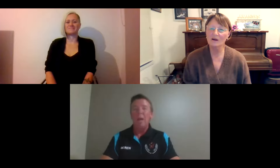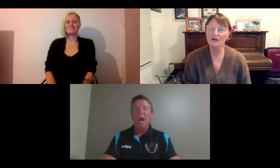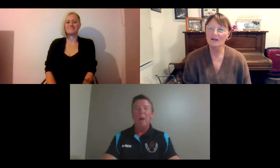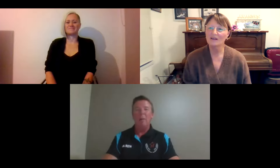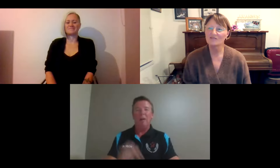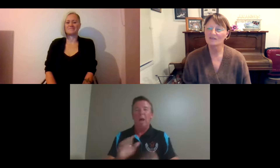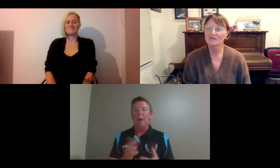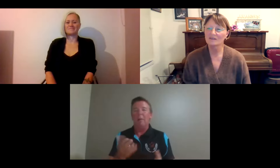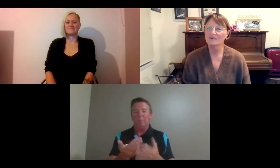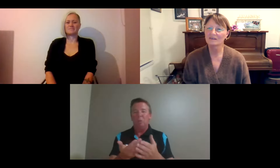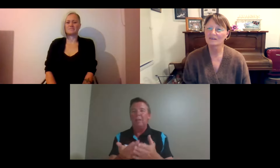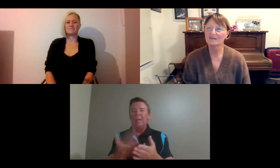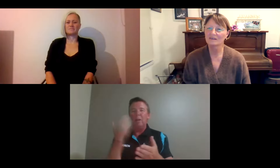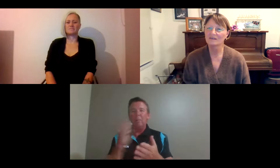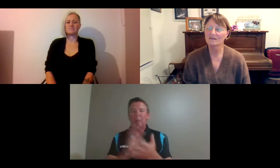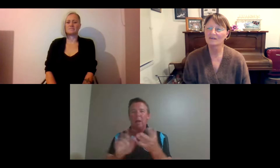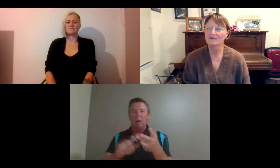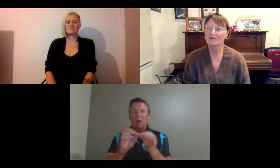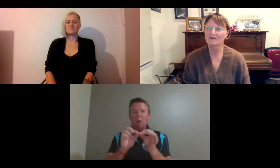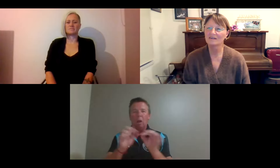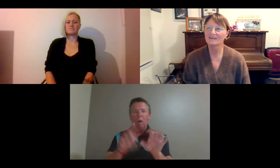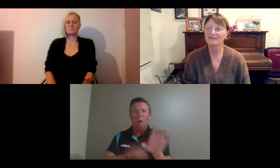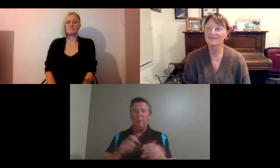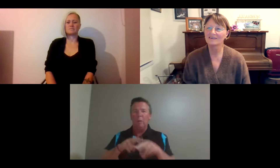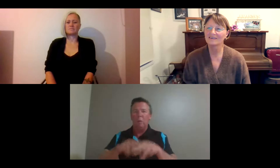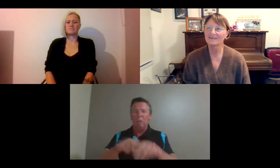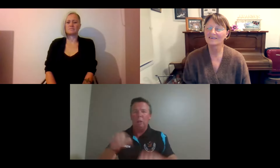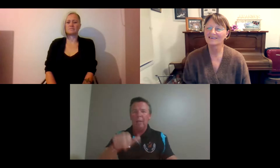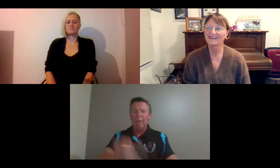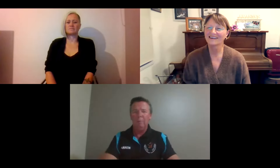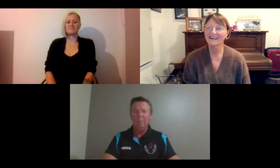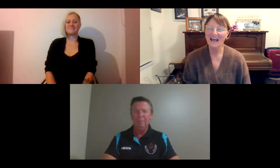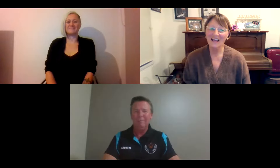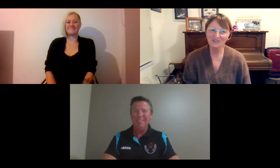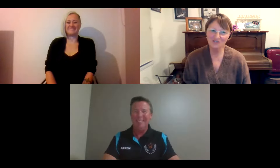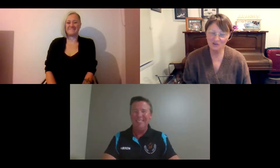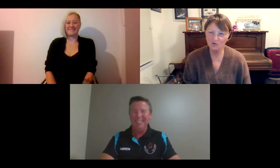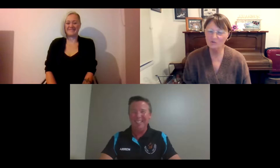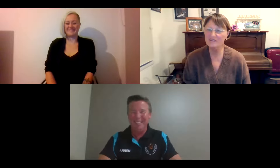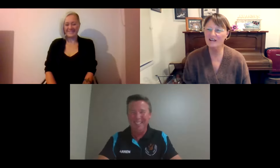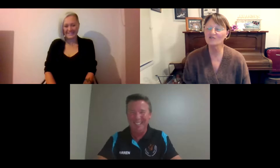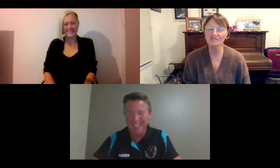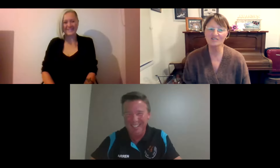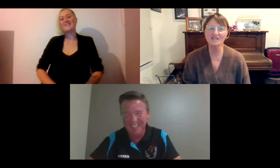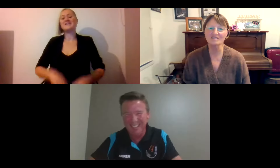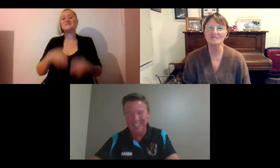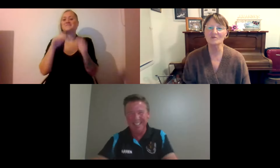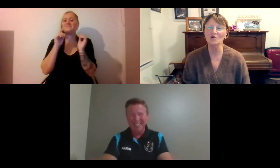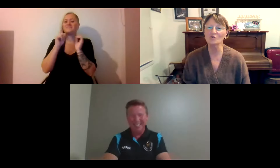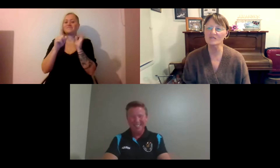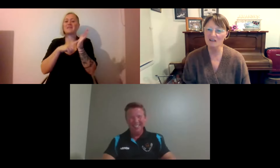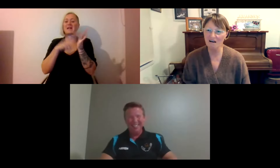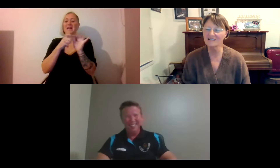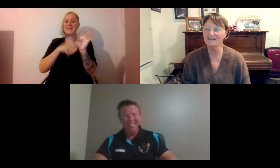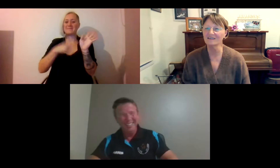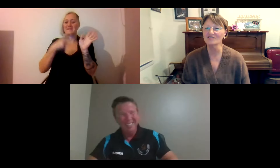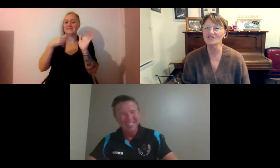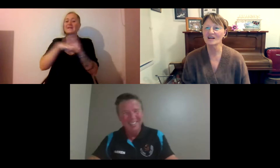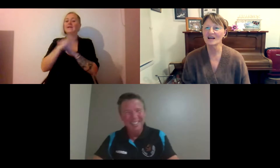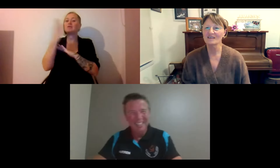So I'm just getting up my hobby horse, okay? In schools, they used to teach something called